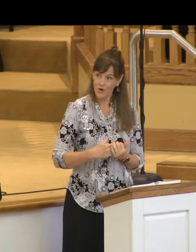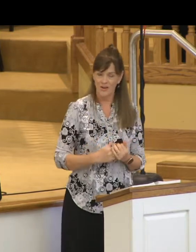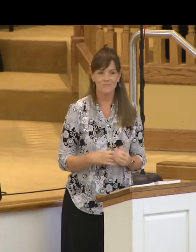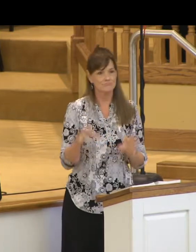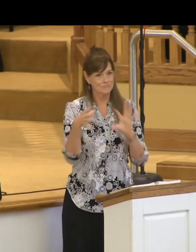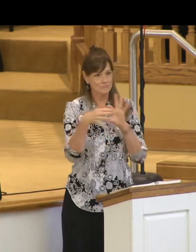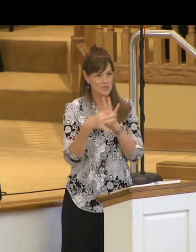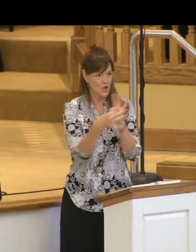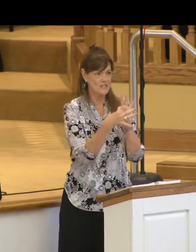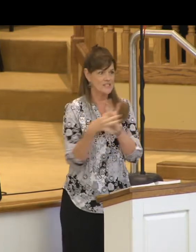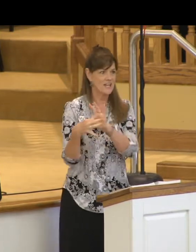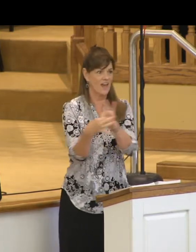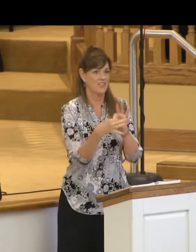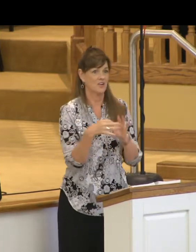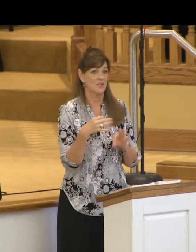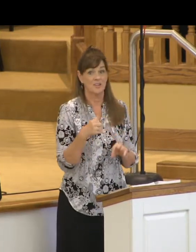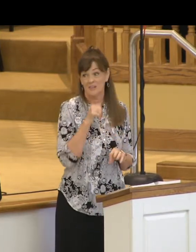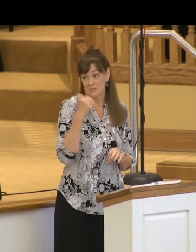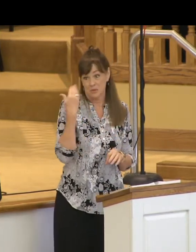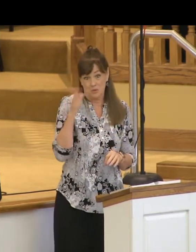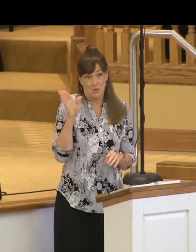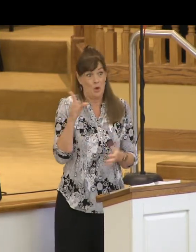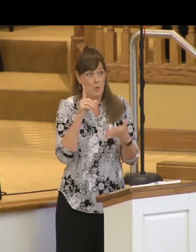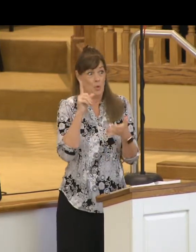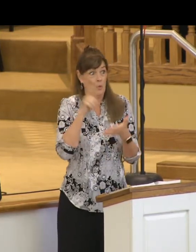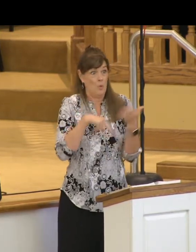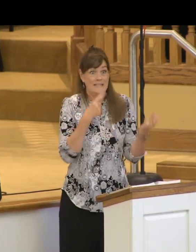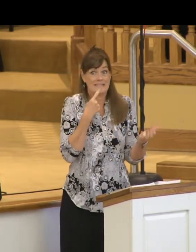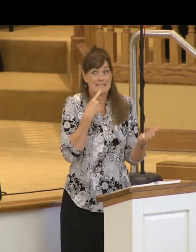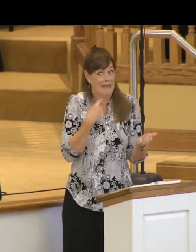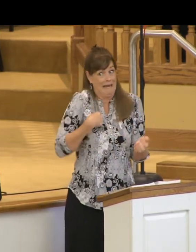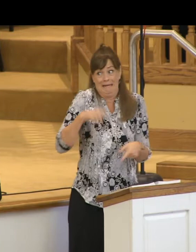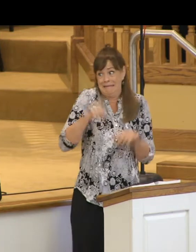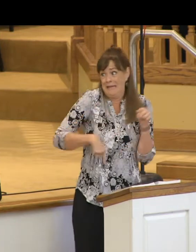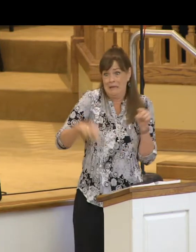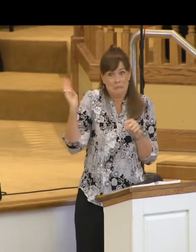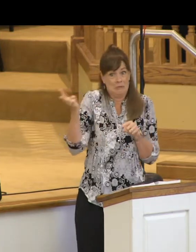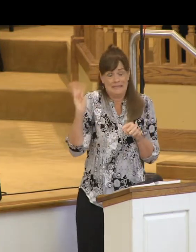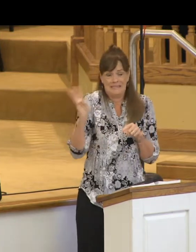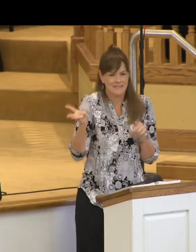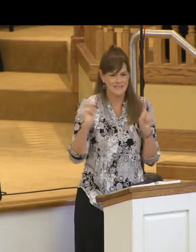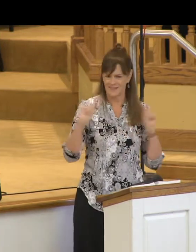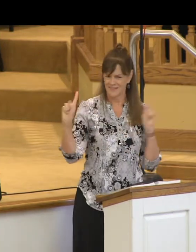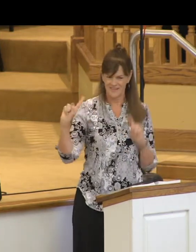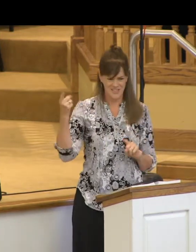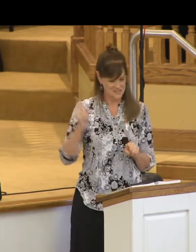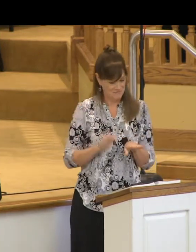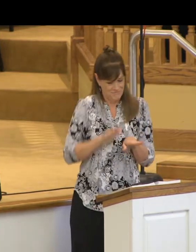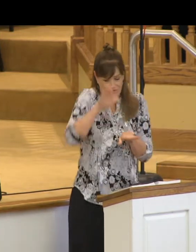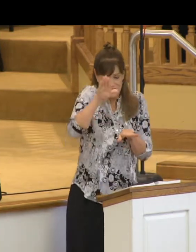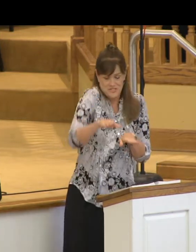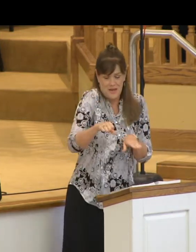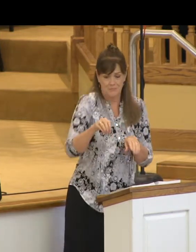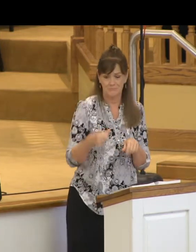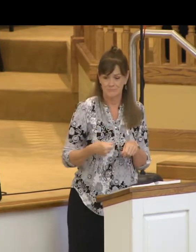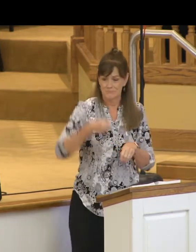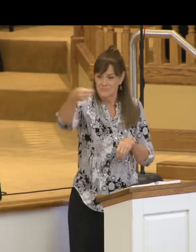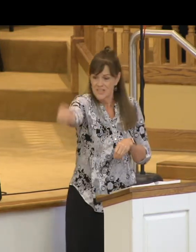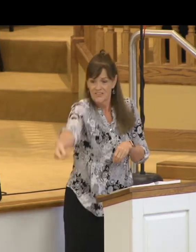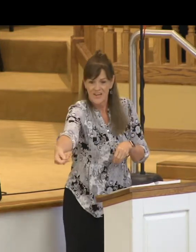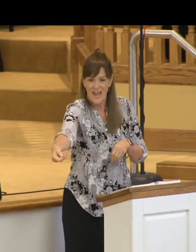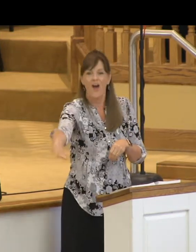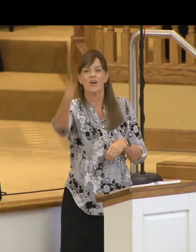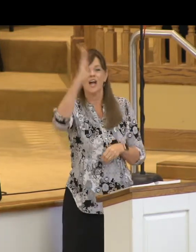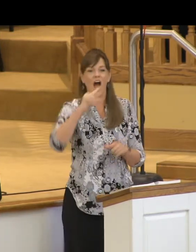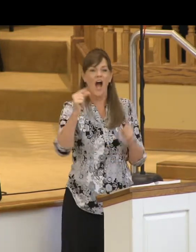two, when you don't know what to say, it's like, Brother Josh, I can't witness. I don't know what to say. We'll take a first step and just hand out God's word. He can do the